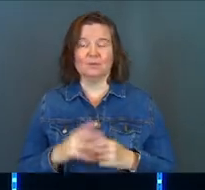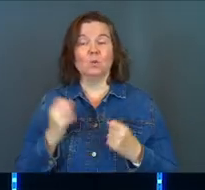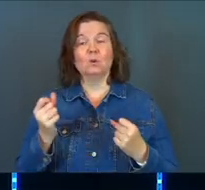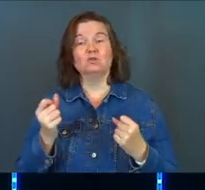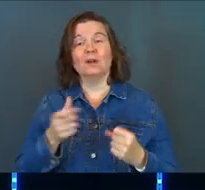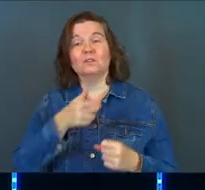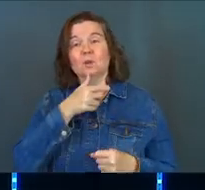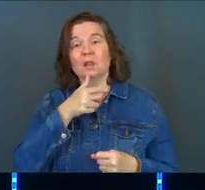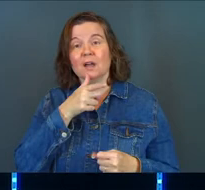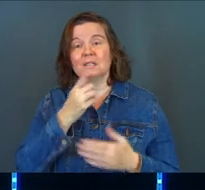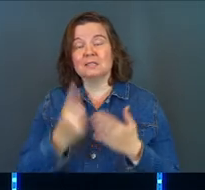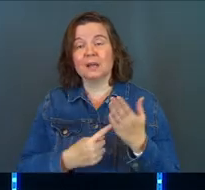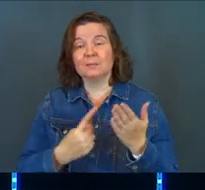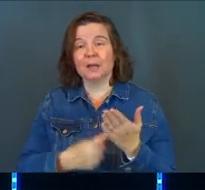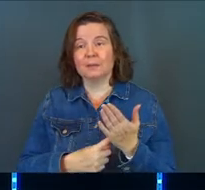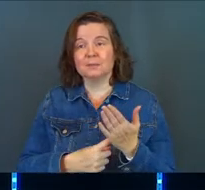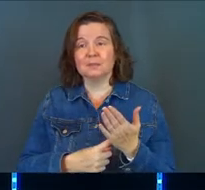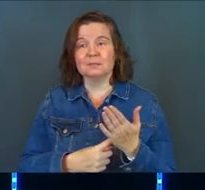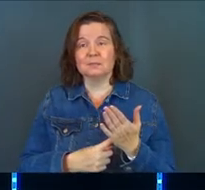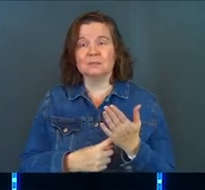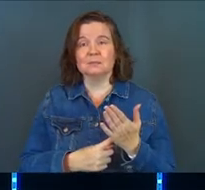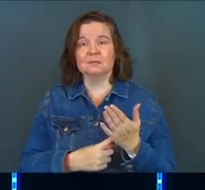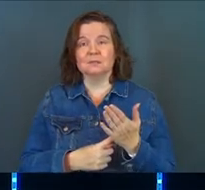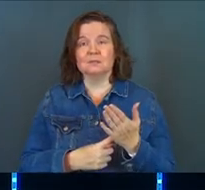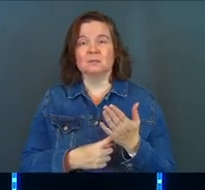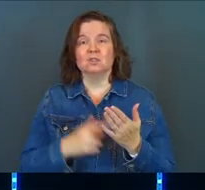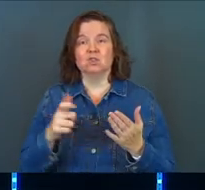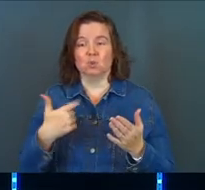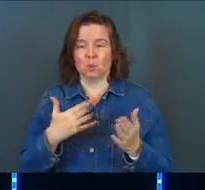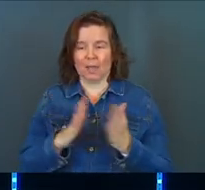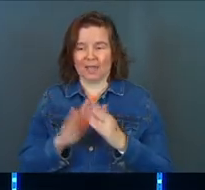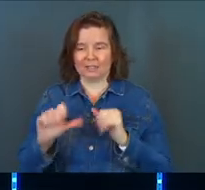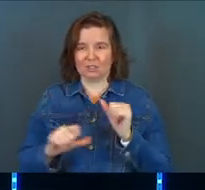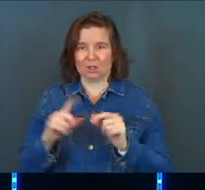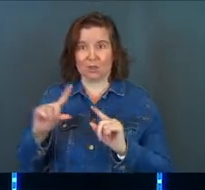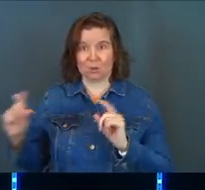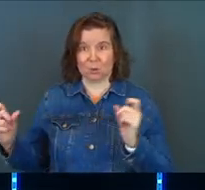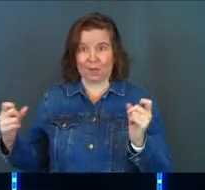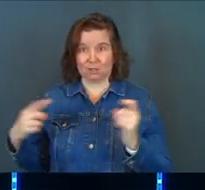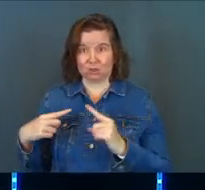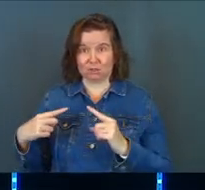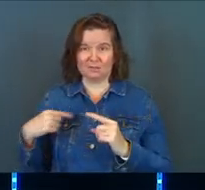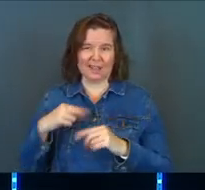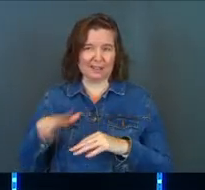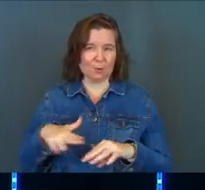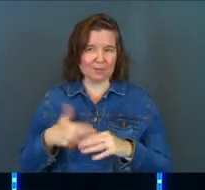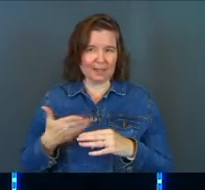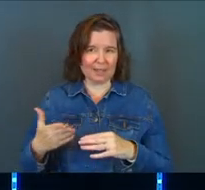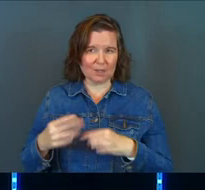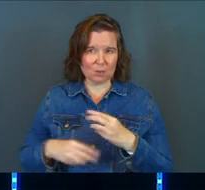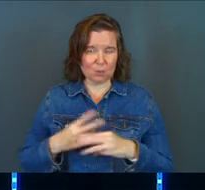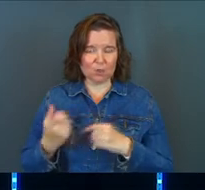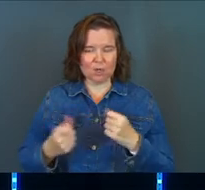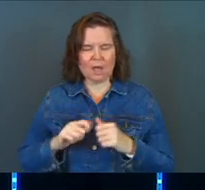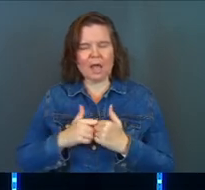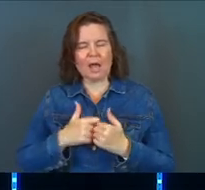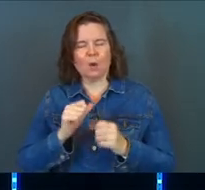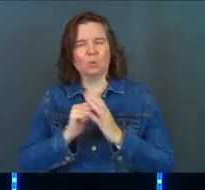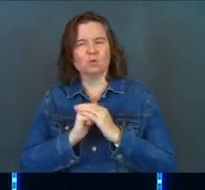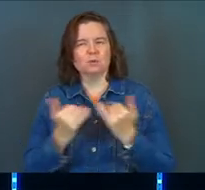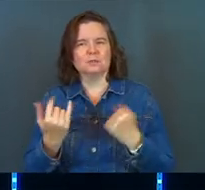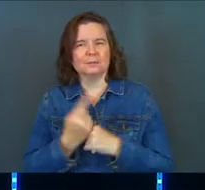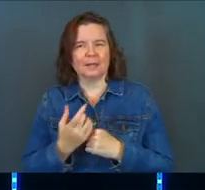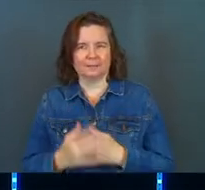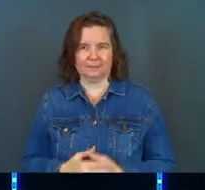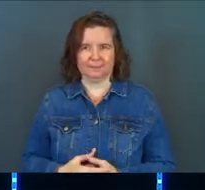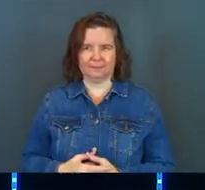When you're driving to lunch, sometimes you ask each other this question, right? It's like the most natural thing in the world in the car. How was worship